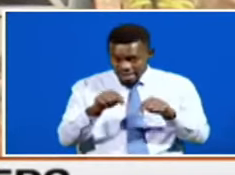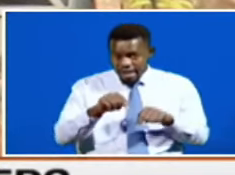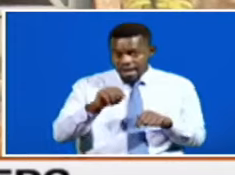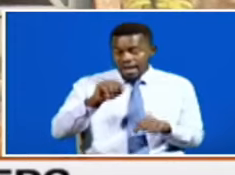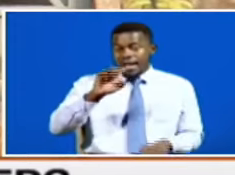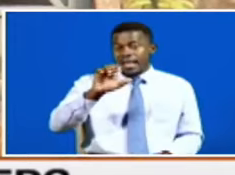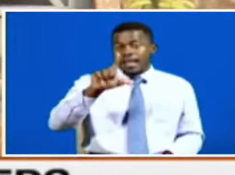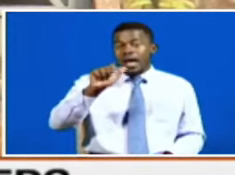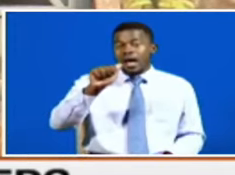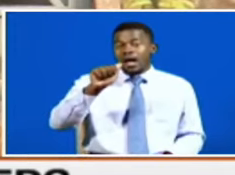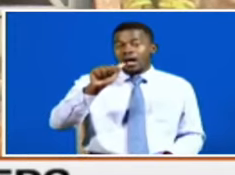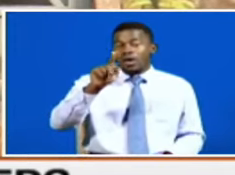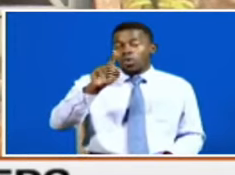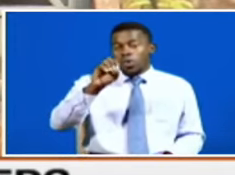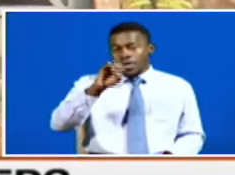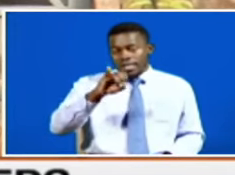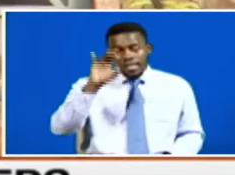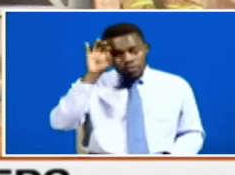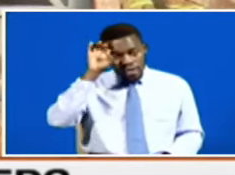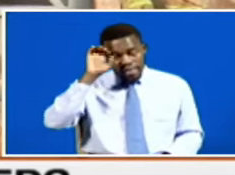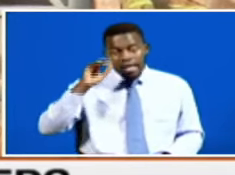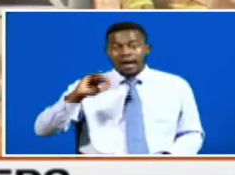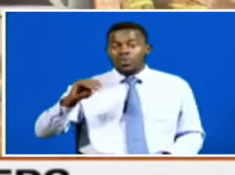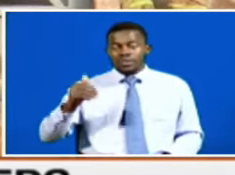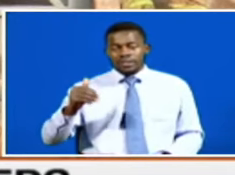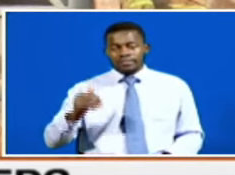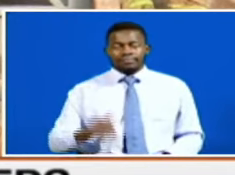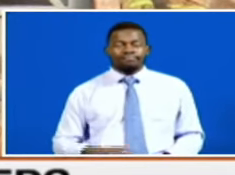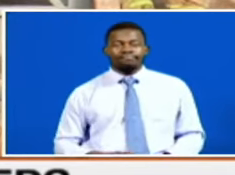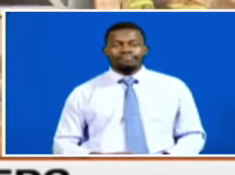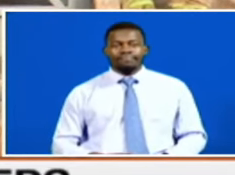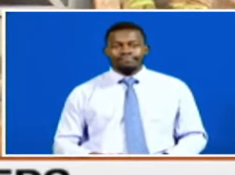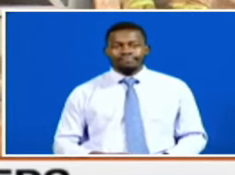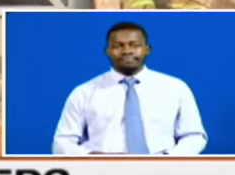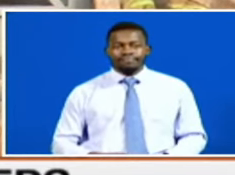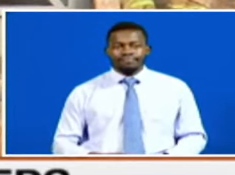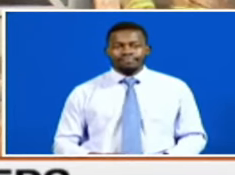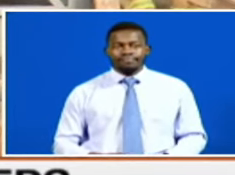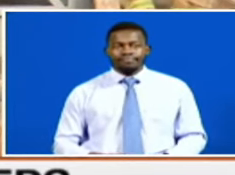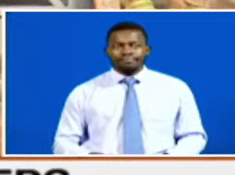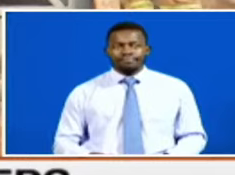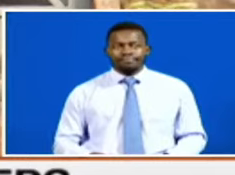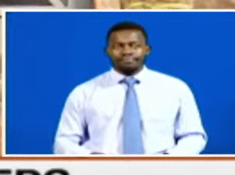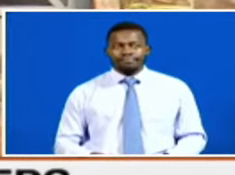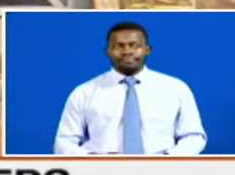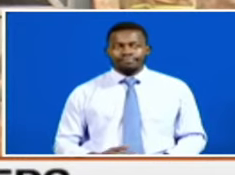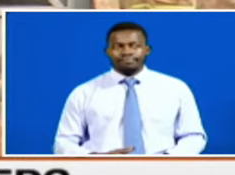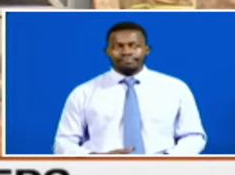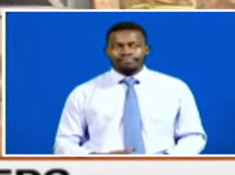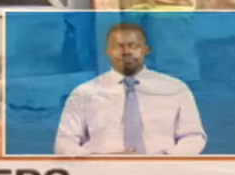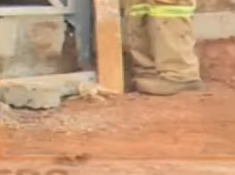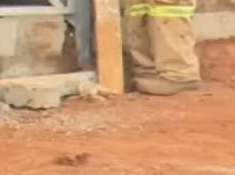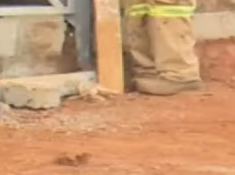in the county of Uasin Gishu. Elvis Koskei, KTN News, Uasin Gishu County.